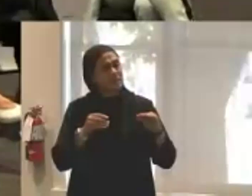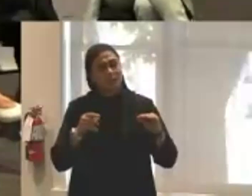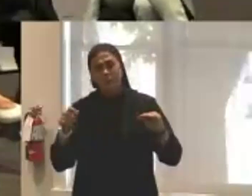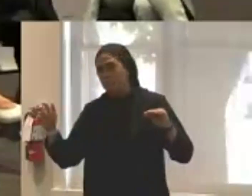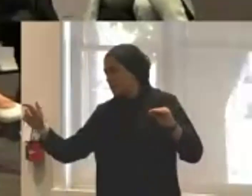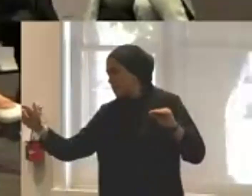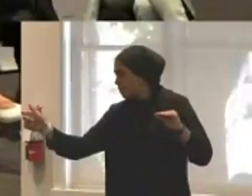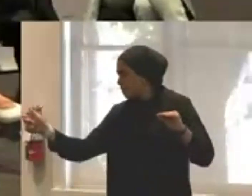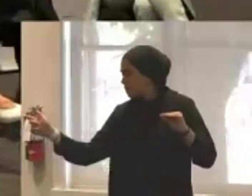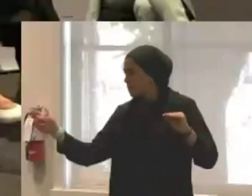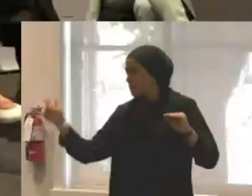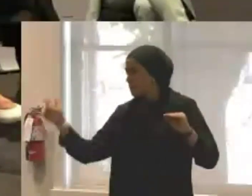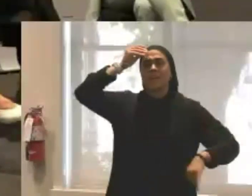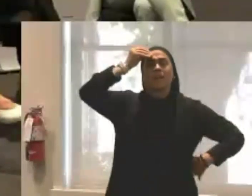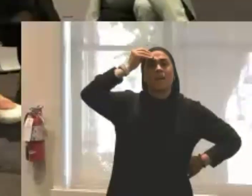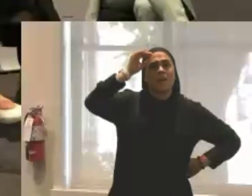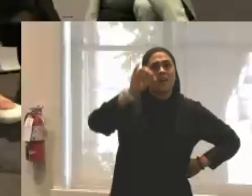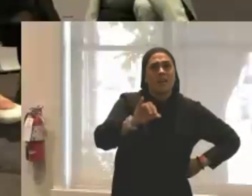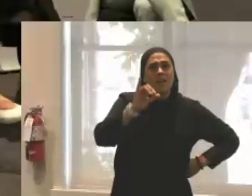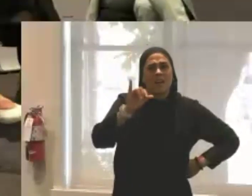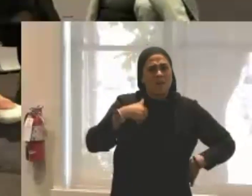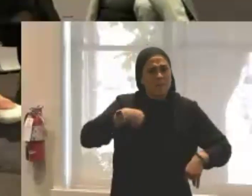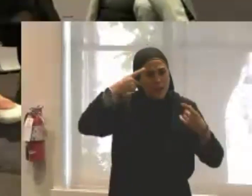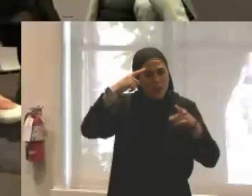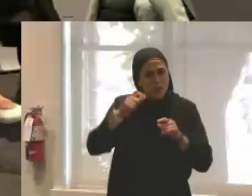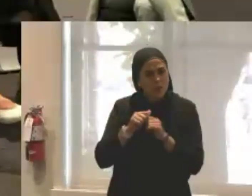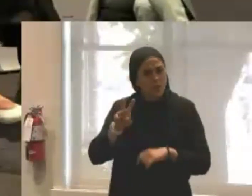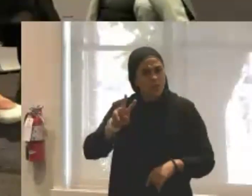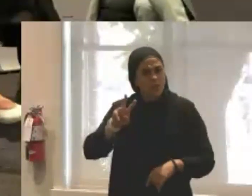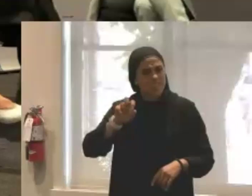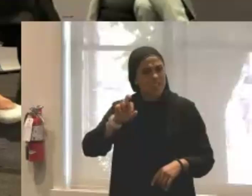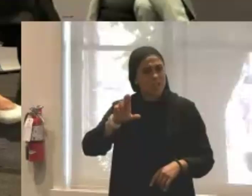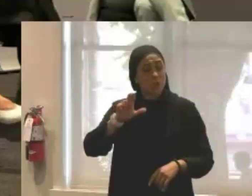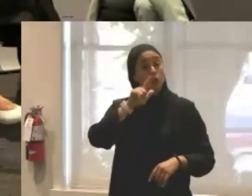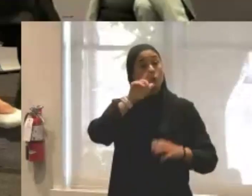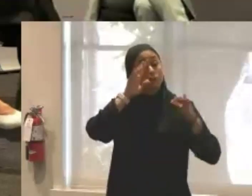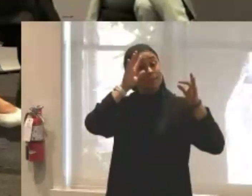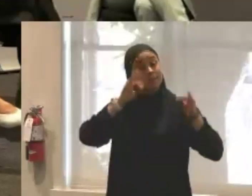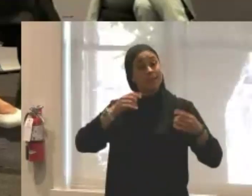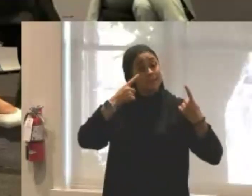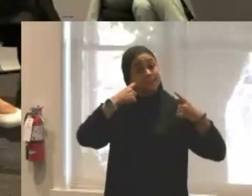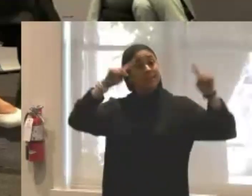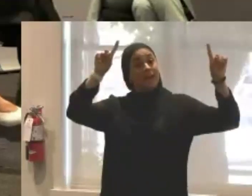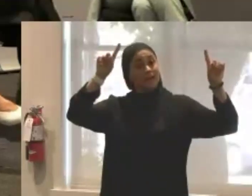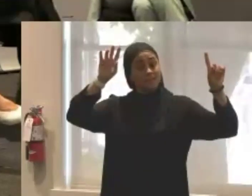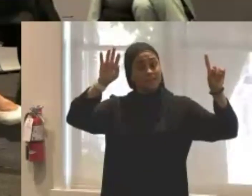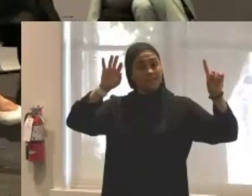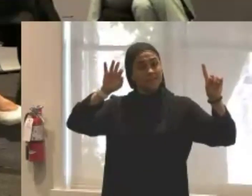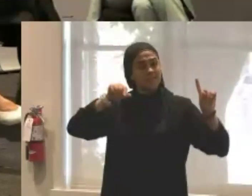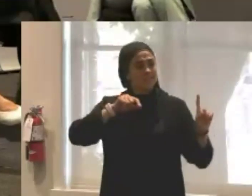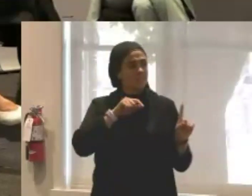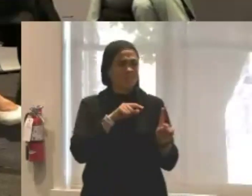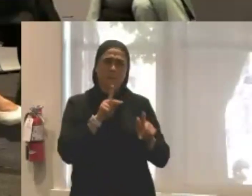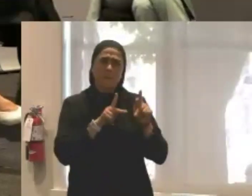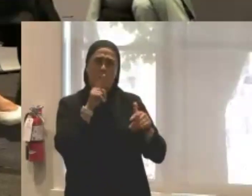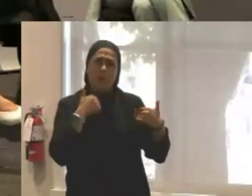in my head, and I so much agree with that. Like, success is given by people who have the power and have decided that they're the ones authorized